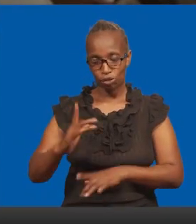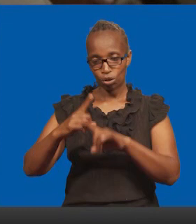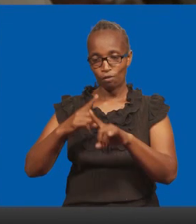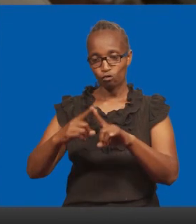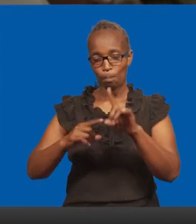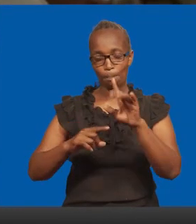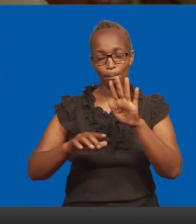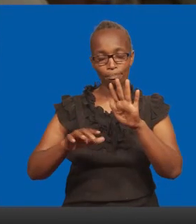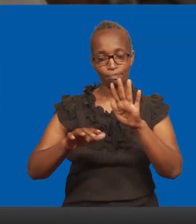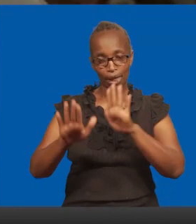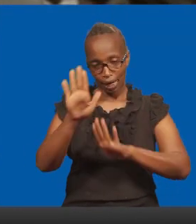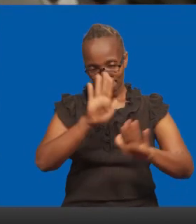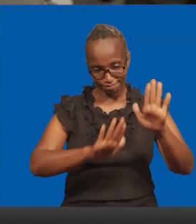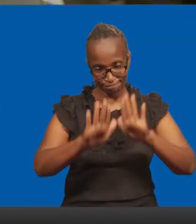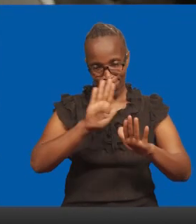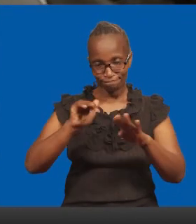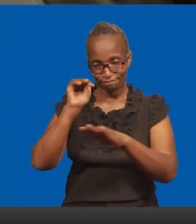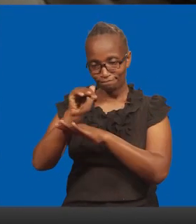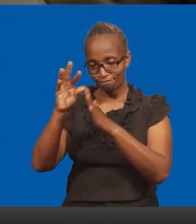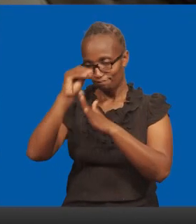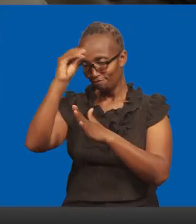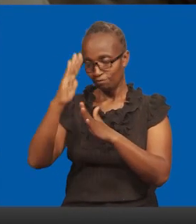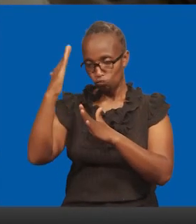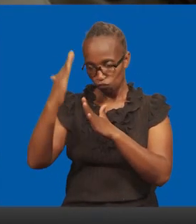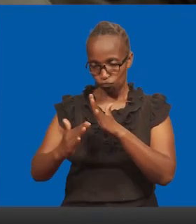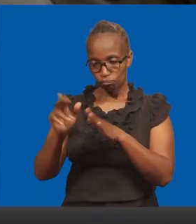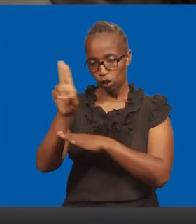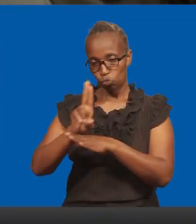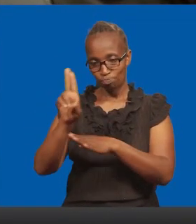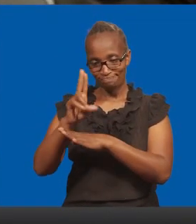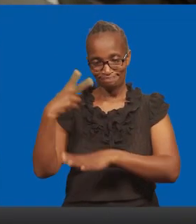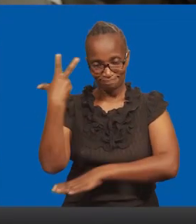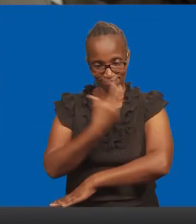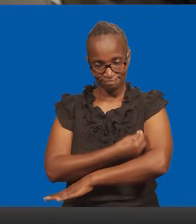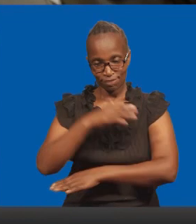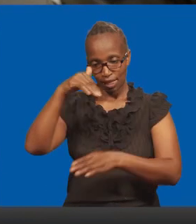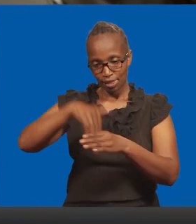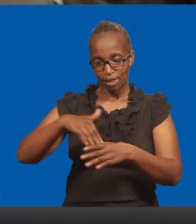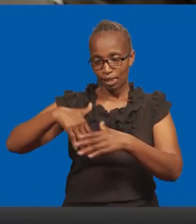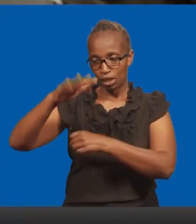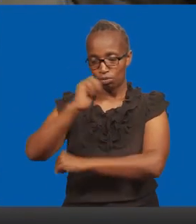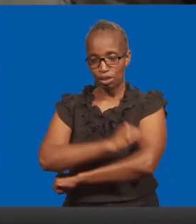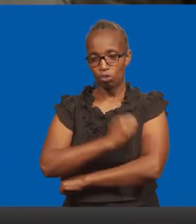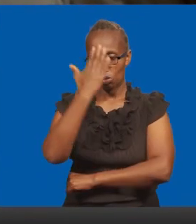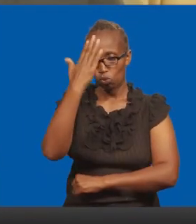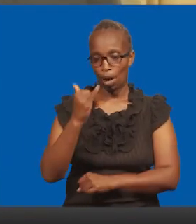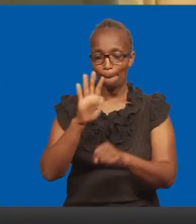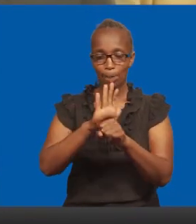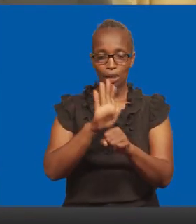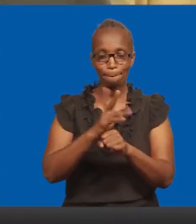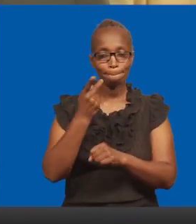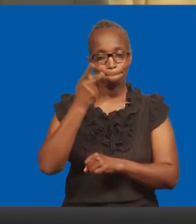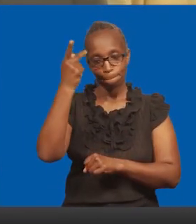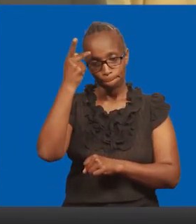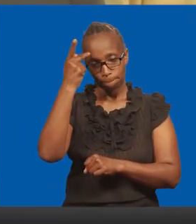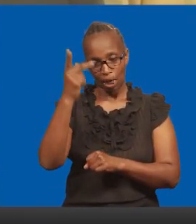Naibu Kamishna wa Kaunti ya Kirinyaga Magharibi, John Mbugwa, aliwasihi wanafunzi kuripoti utumiaji wa madawa ya kulevya nje na